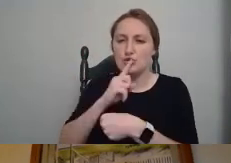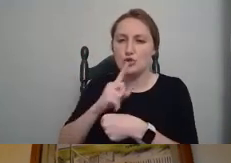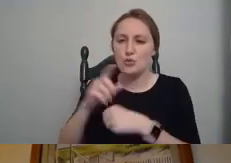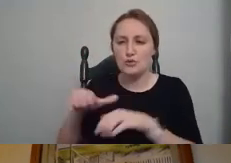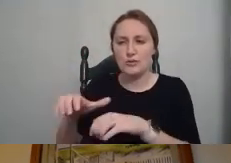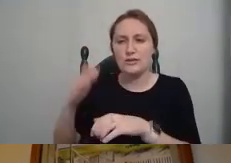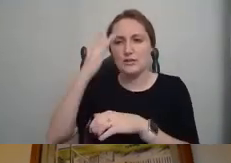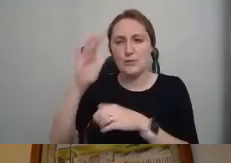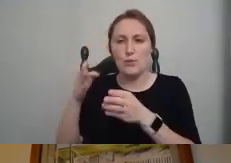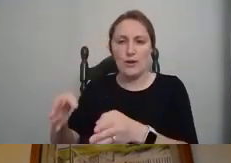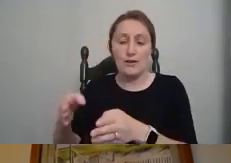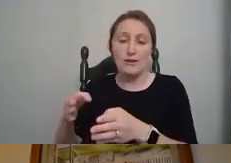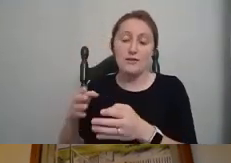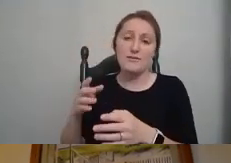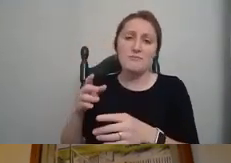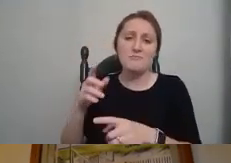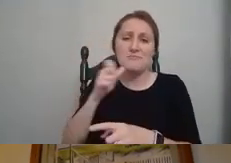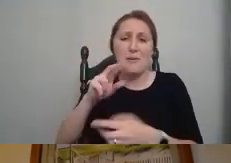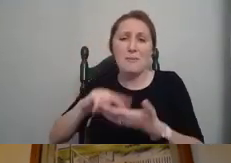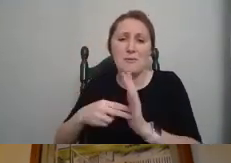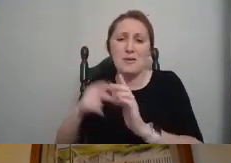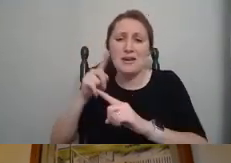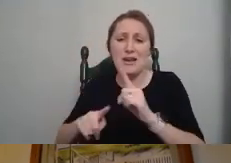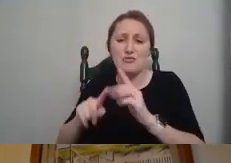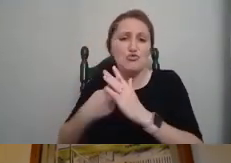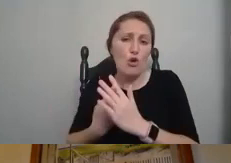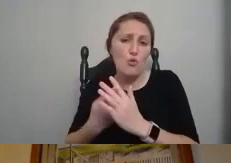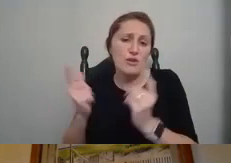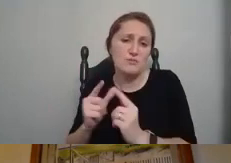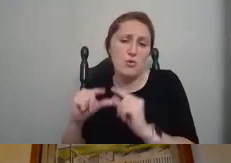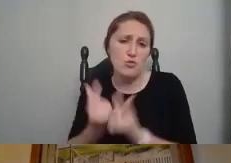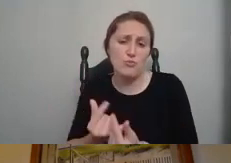with a small group from the beginning.